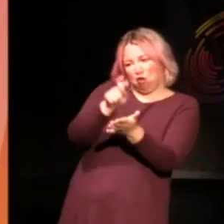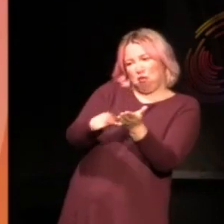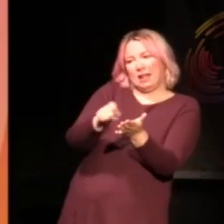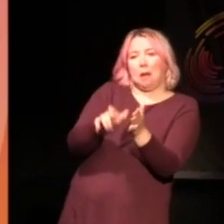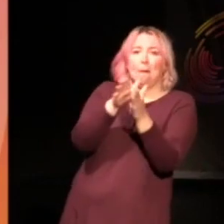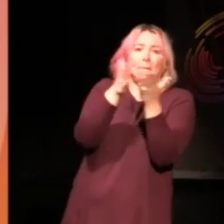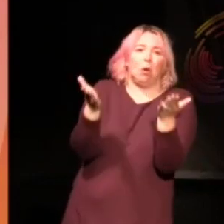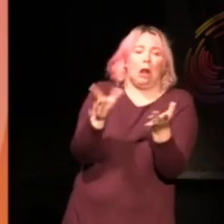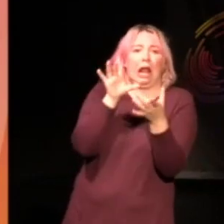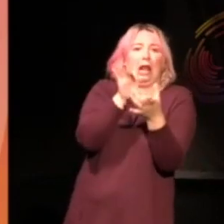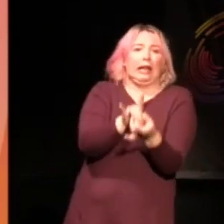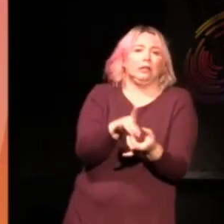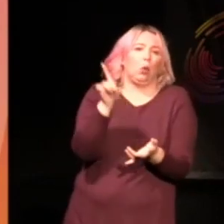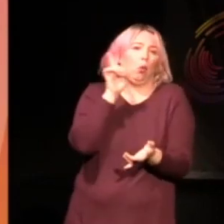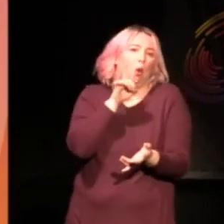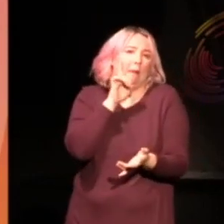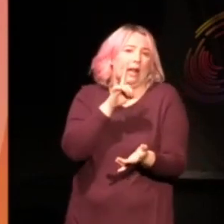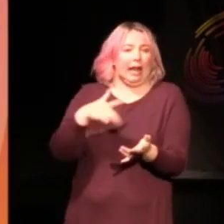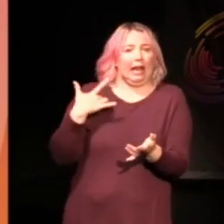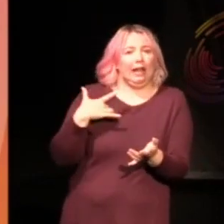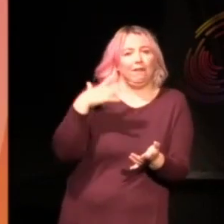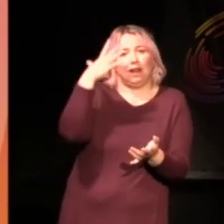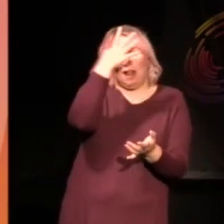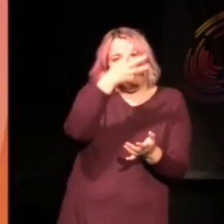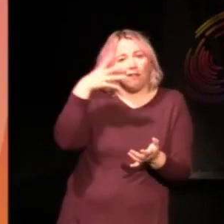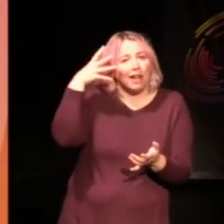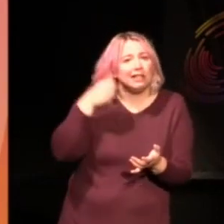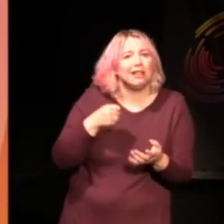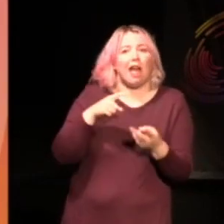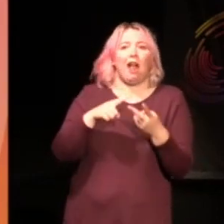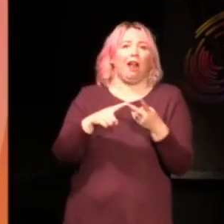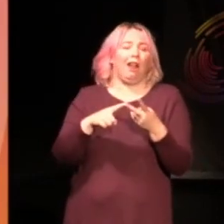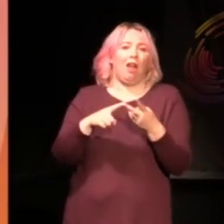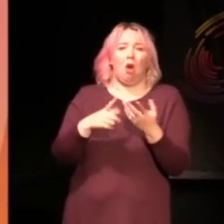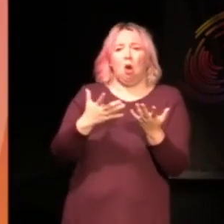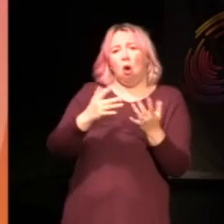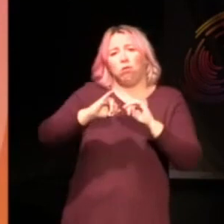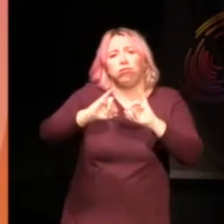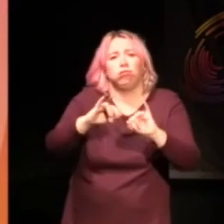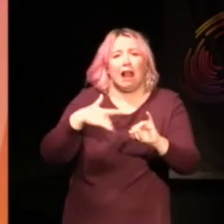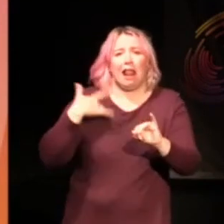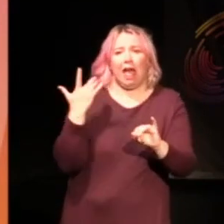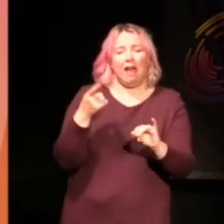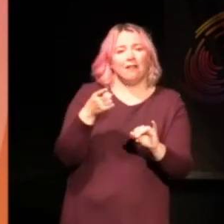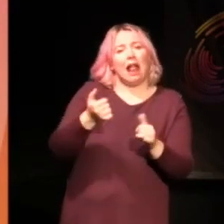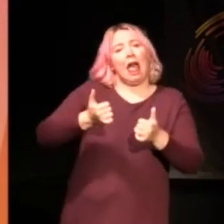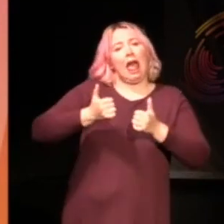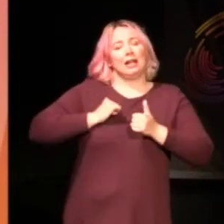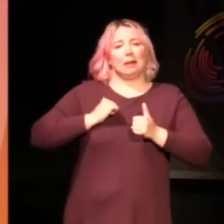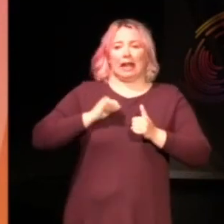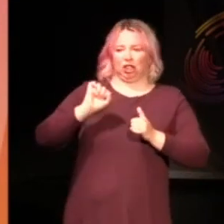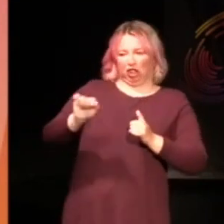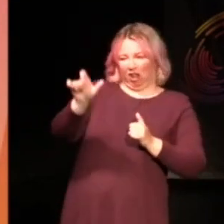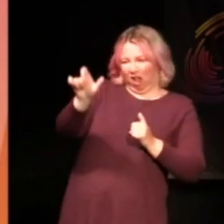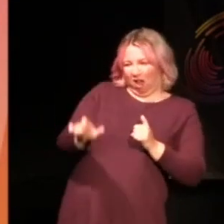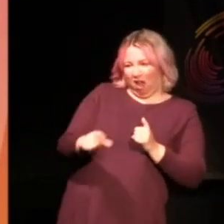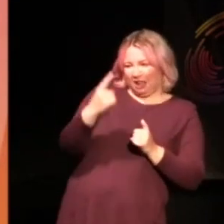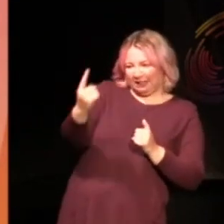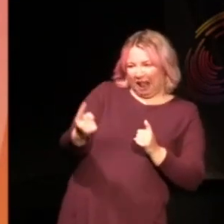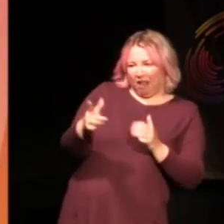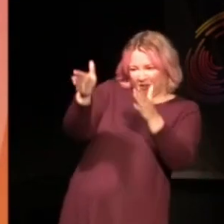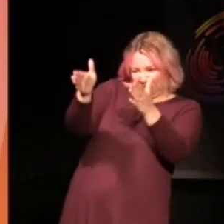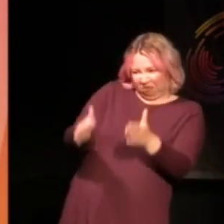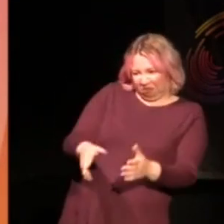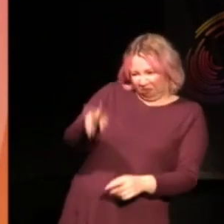lives of women in Afghanistan and the sad lives of women in Afghanistan. So there's an expectation. She might prefer to do